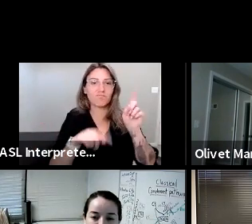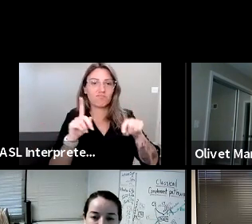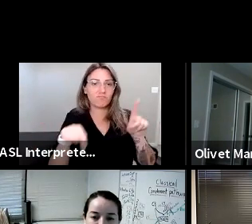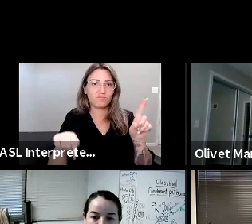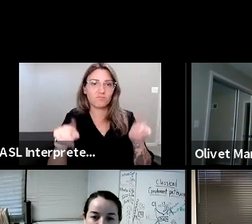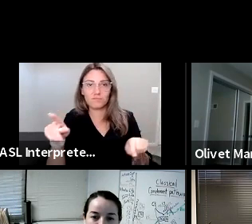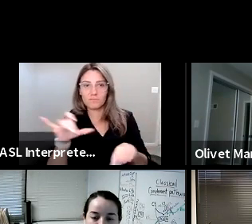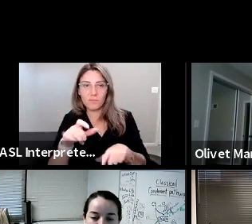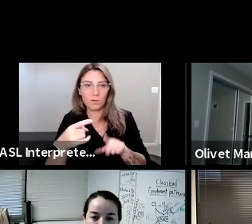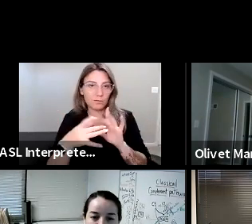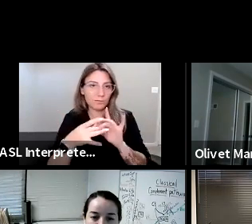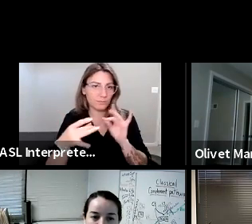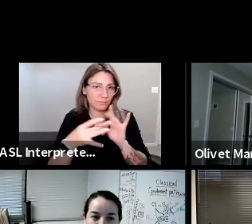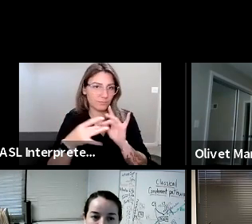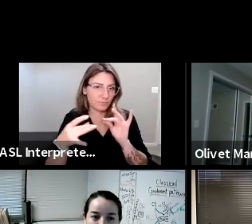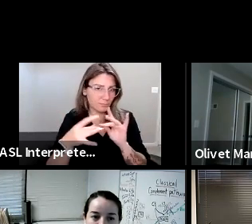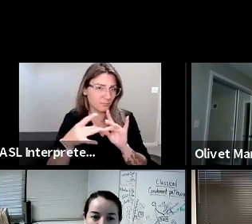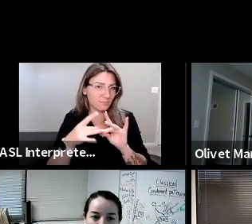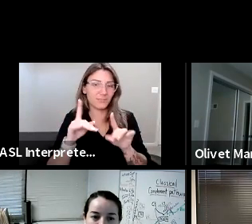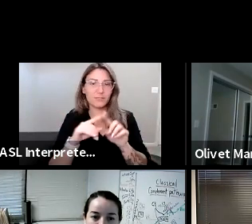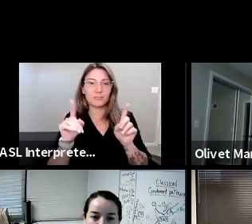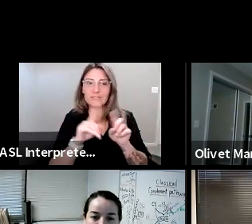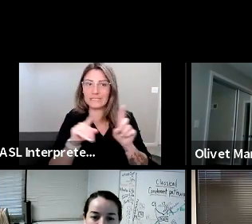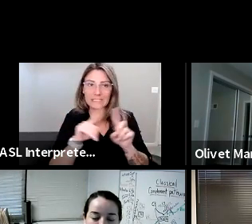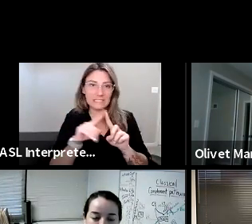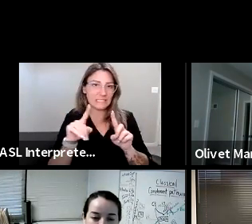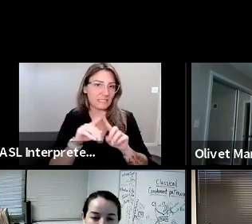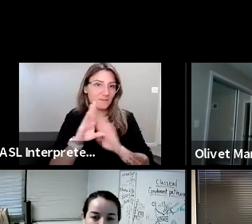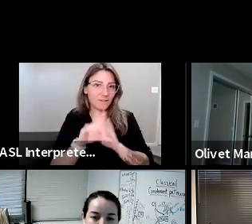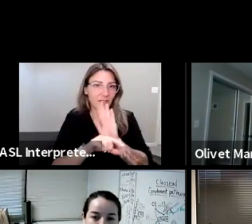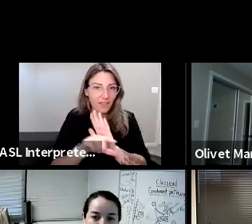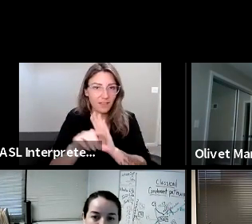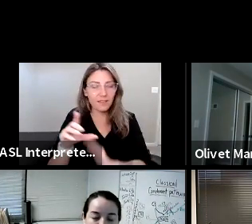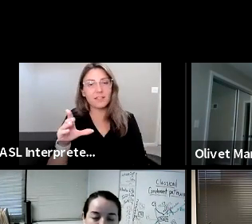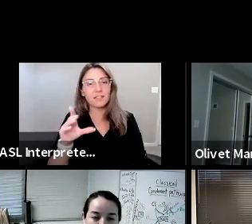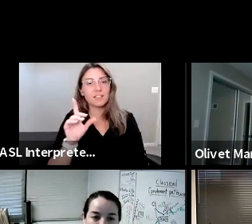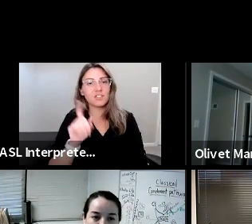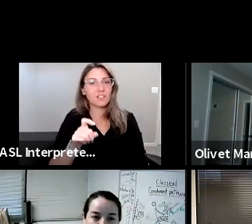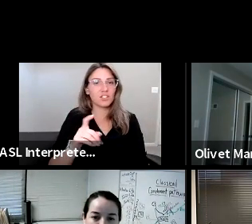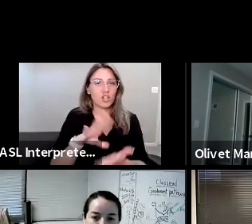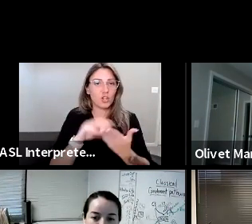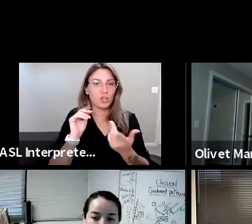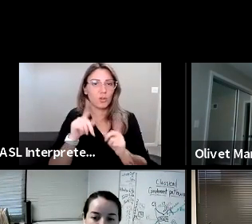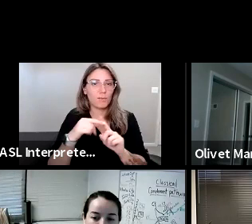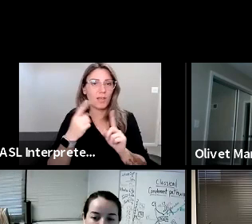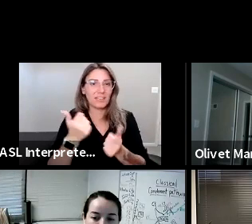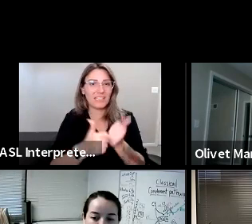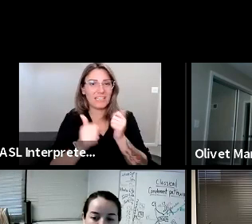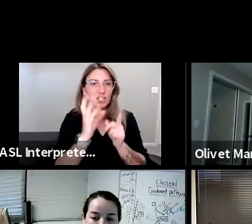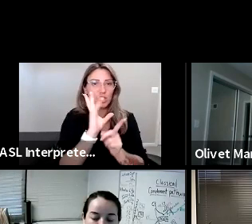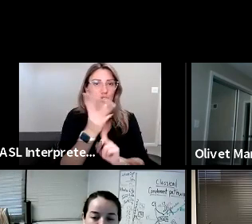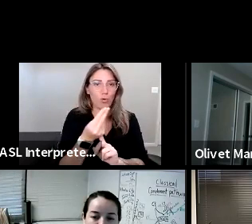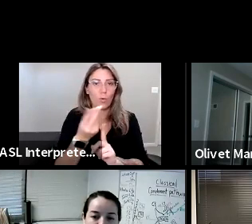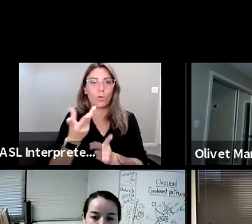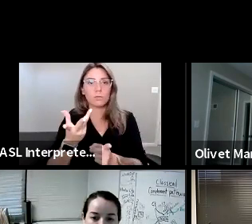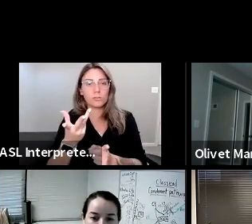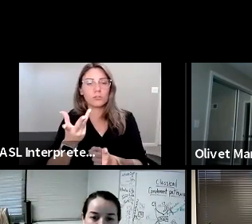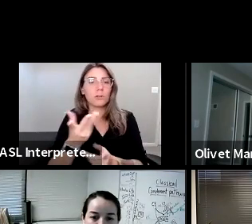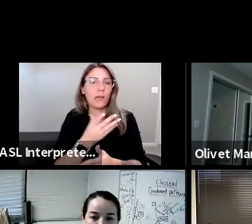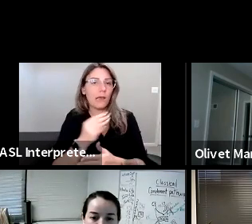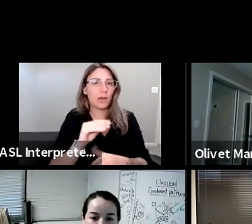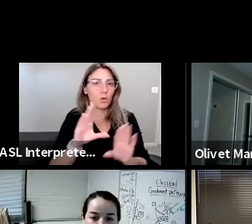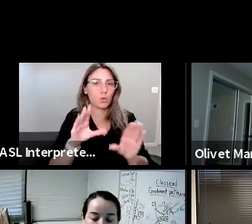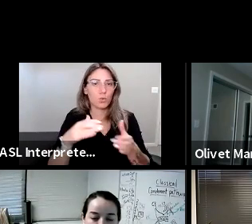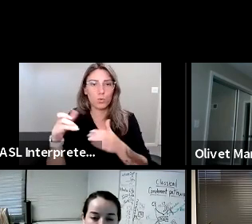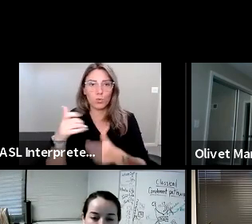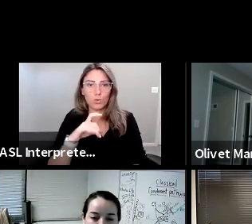you mentioned before. There's different ethnicities. We need to learn about each culture, each group, respect